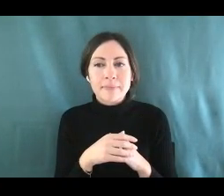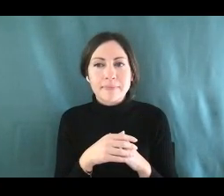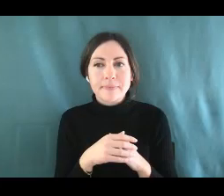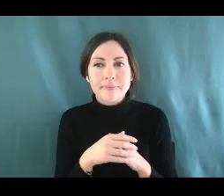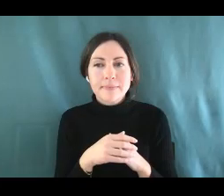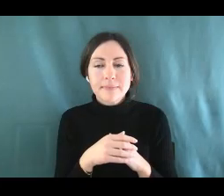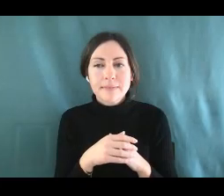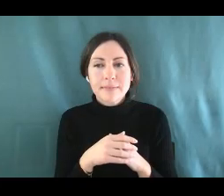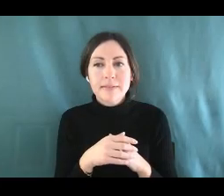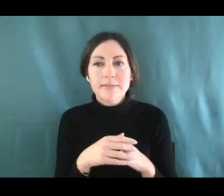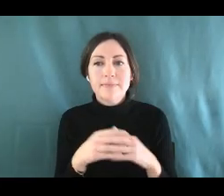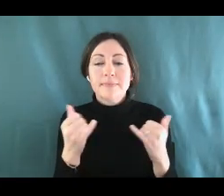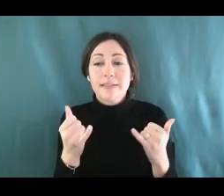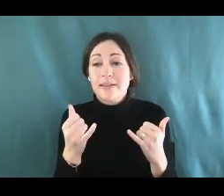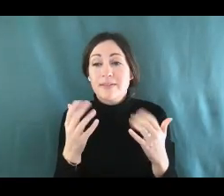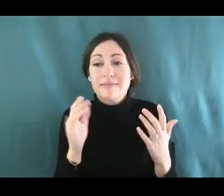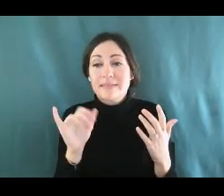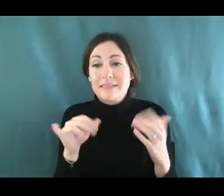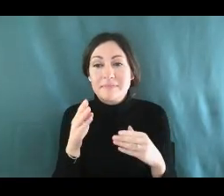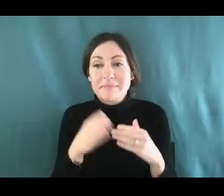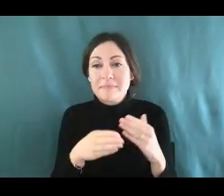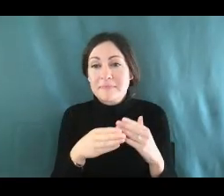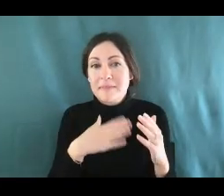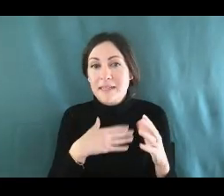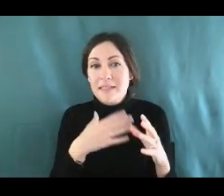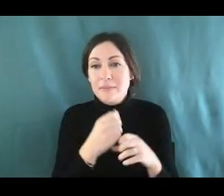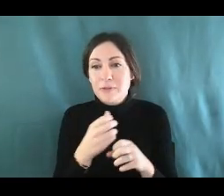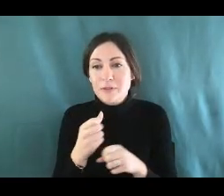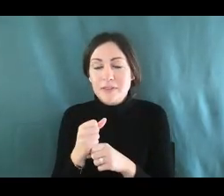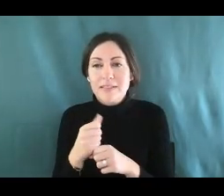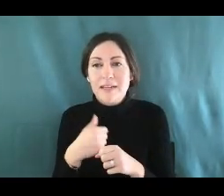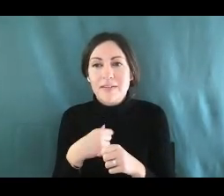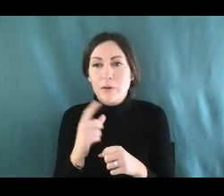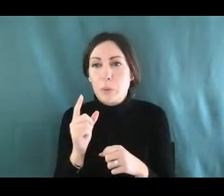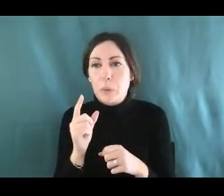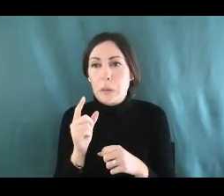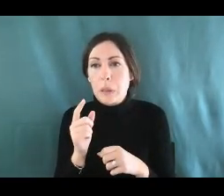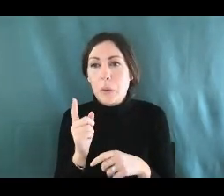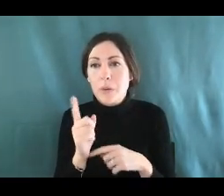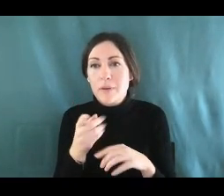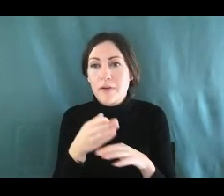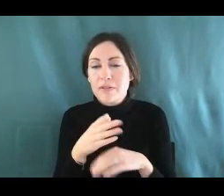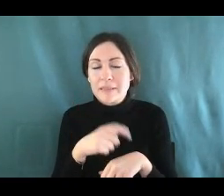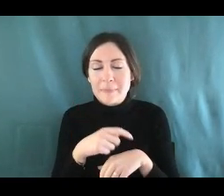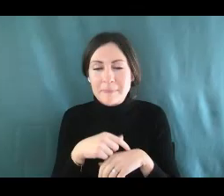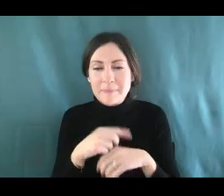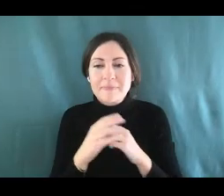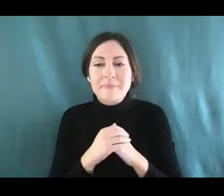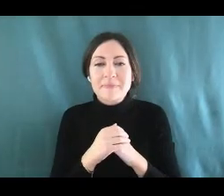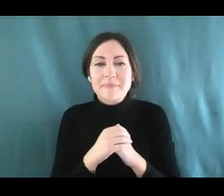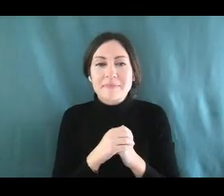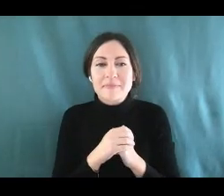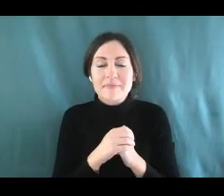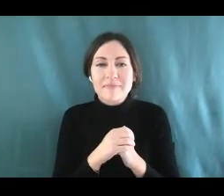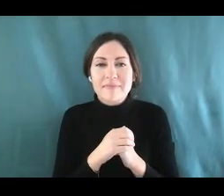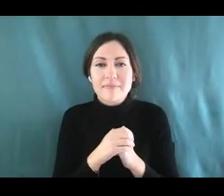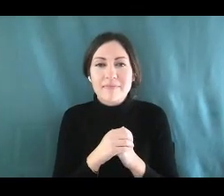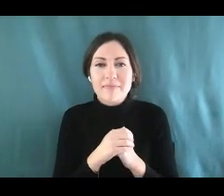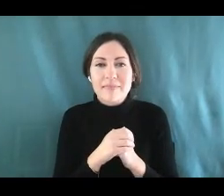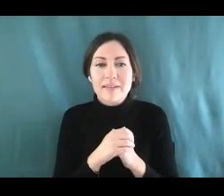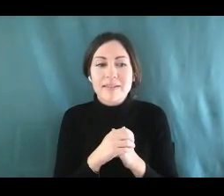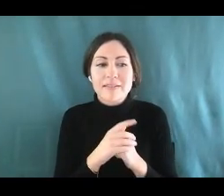that actually takes us to the end of my summary with 1 minute, slightly over my time. So